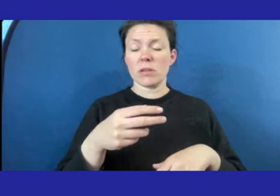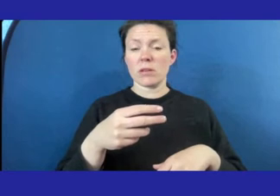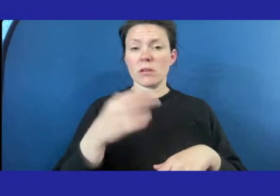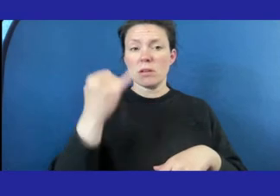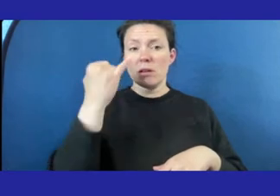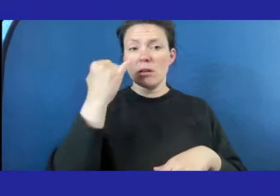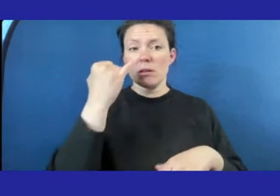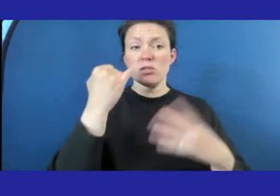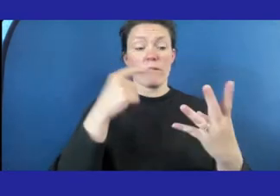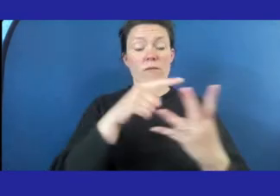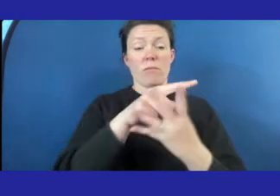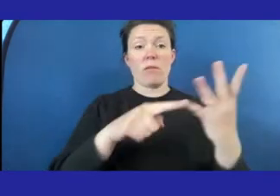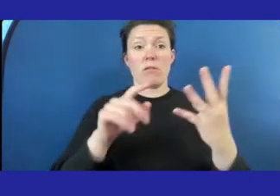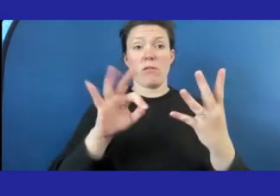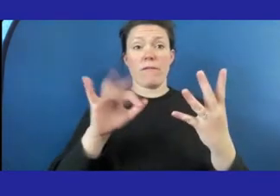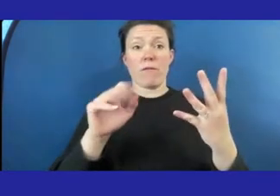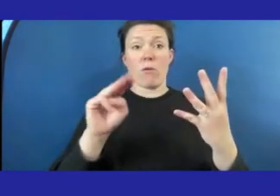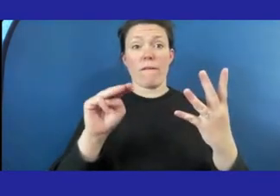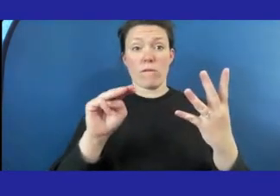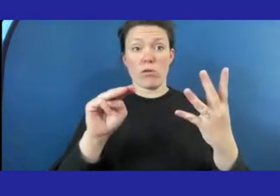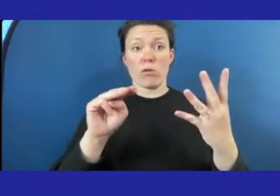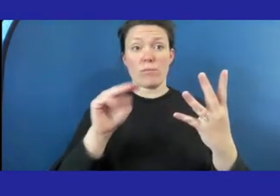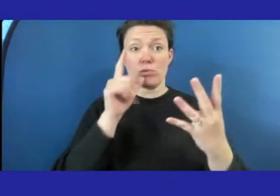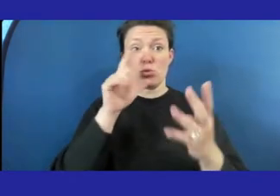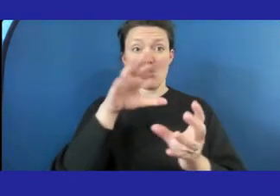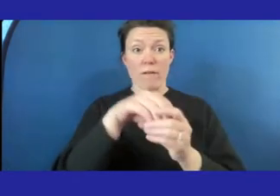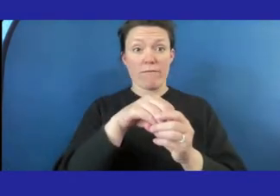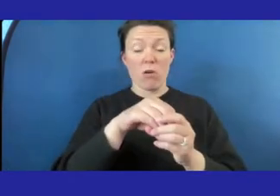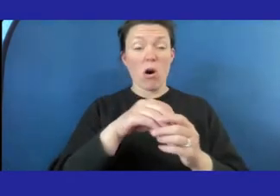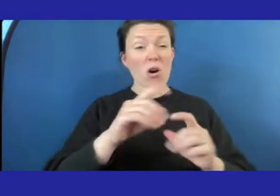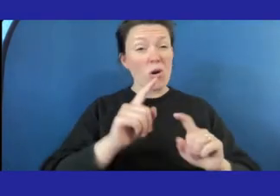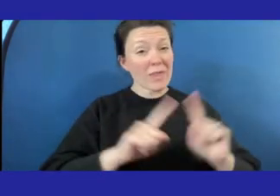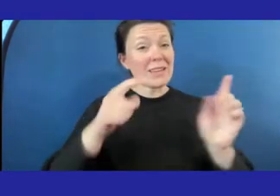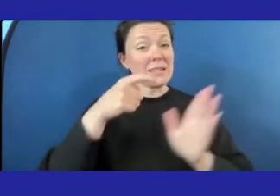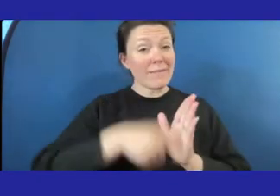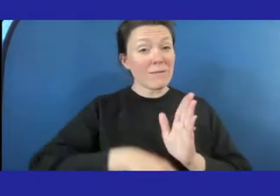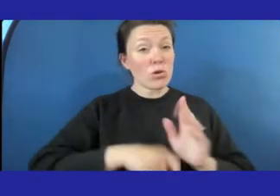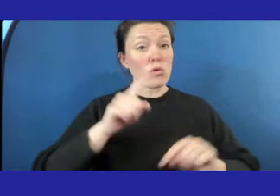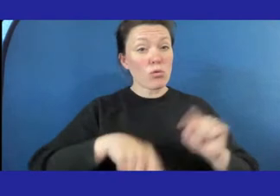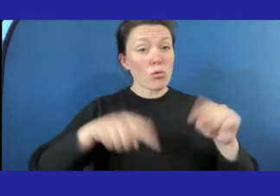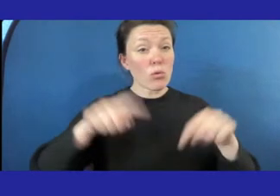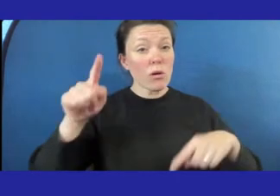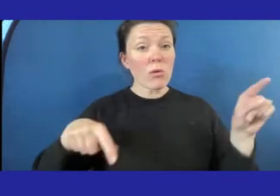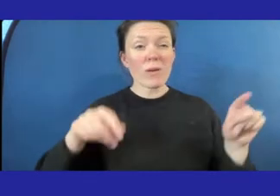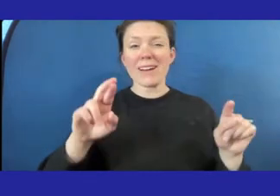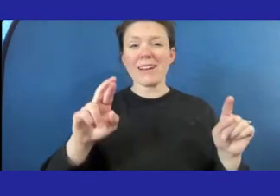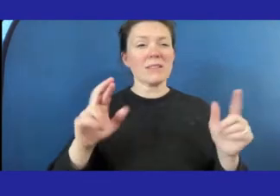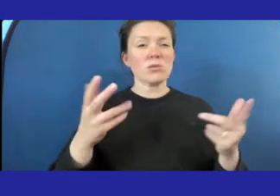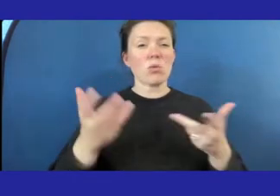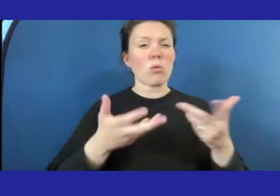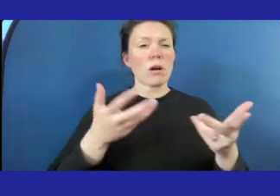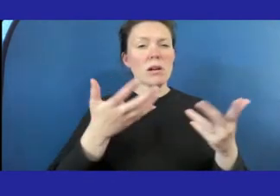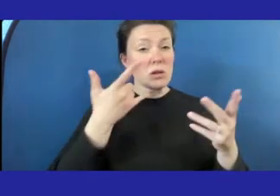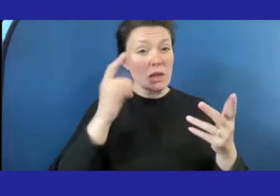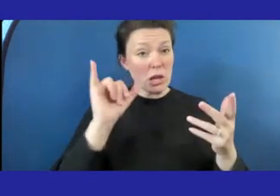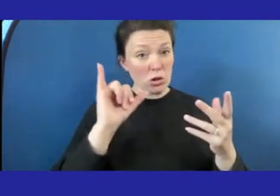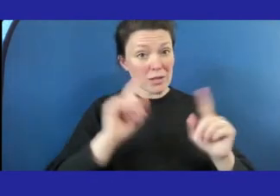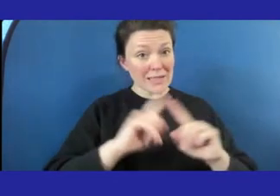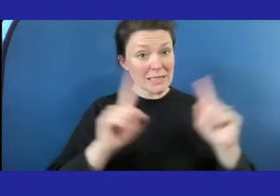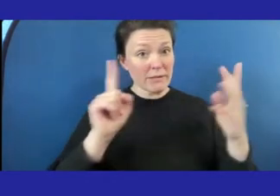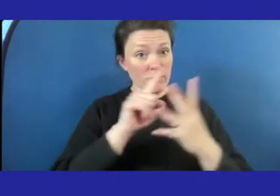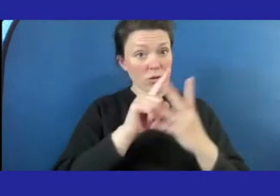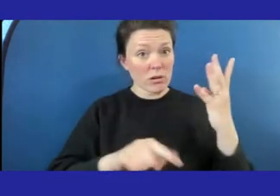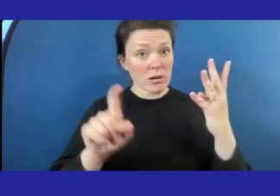firms that were involved in this, do they submit different rates or different, do they make different promises when it comes to what they can